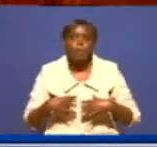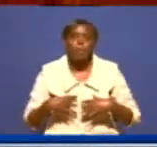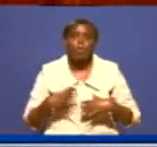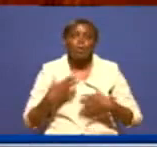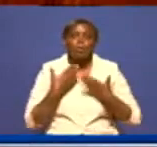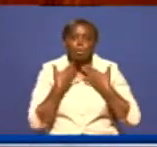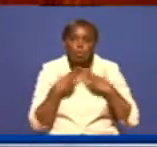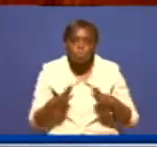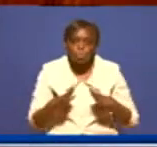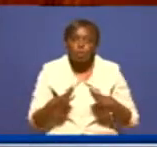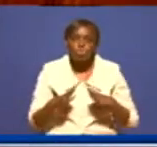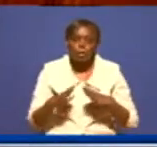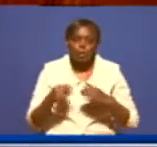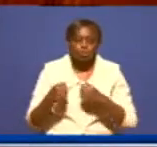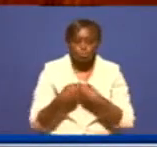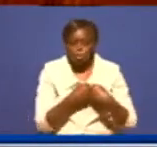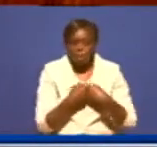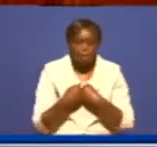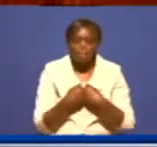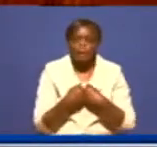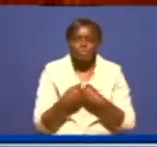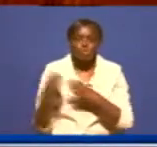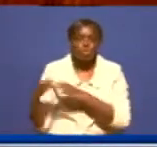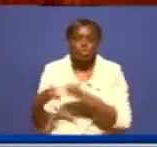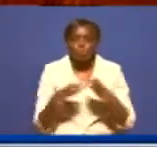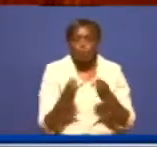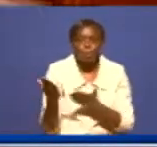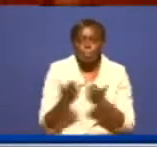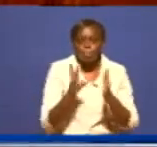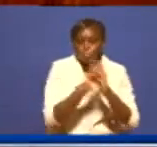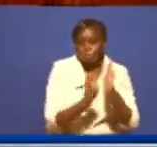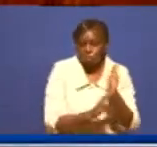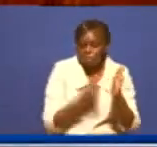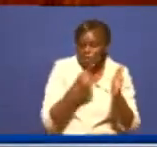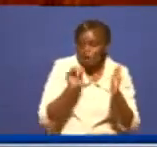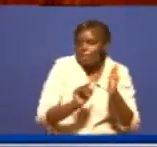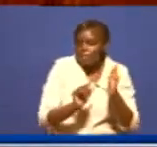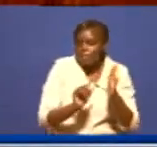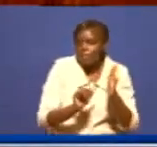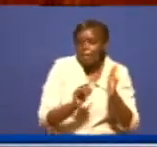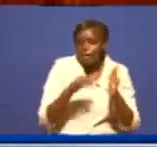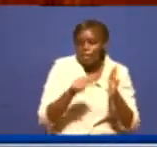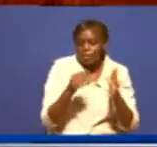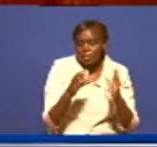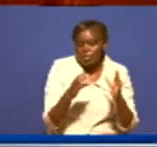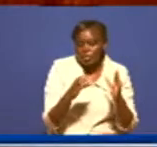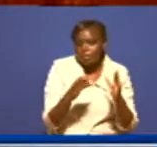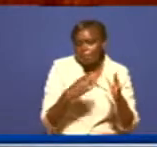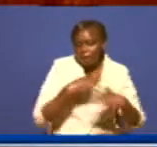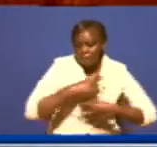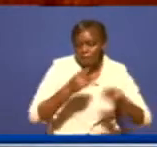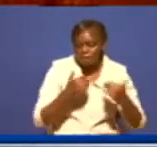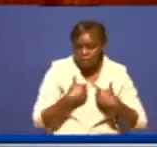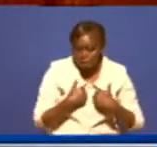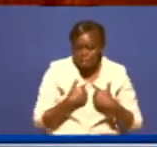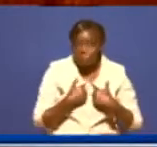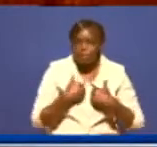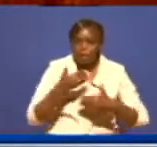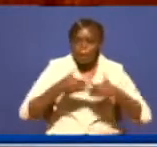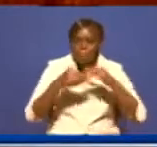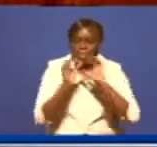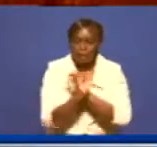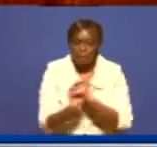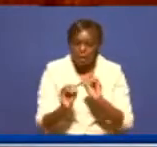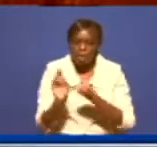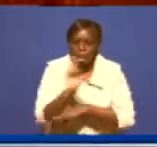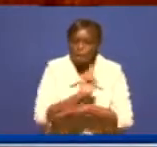any of the parties by bring a provision that says, now, a third party who has got no interest in that building. Remember, I spent